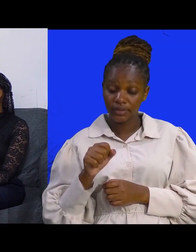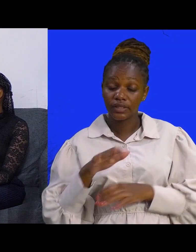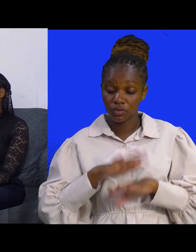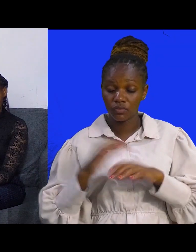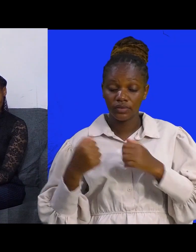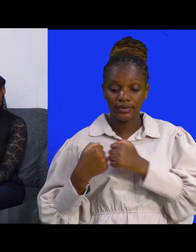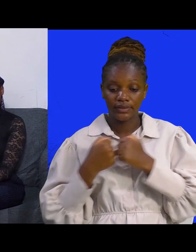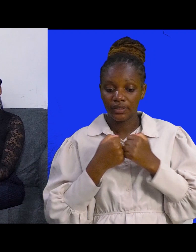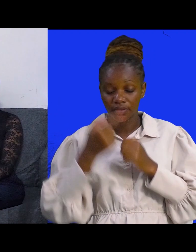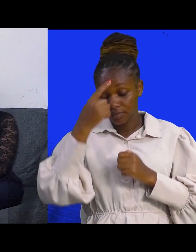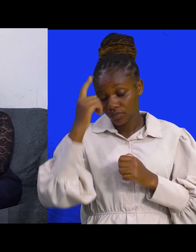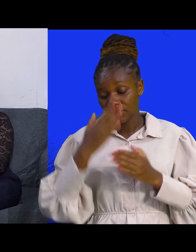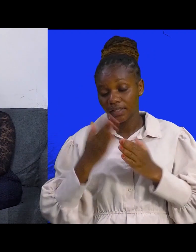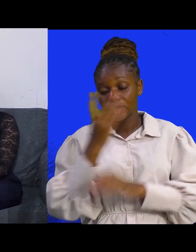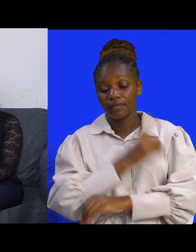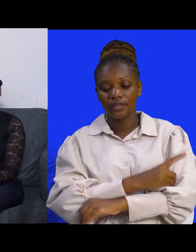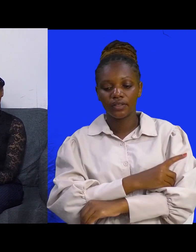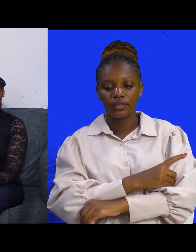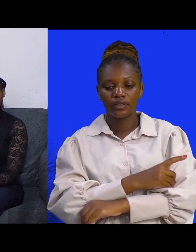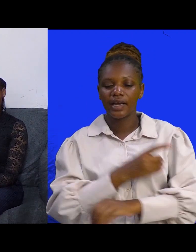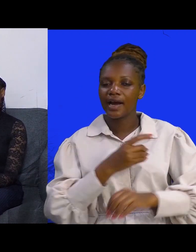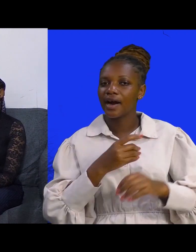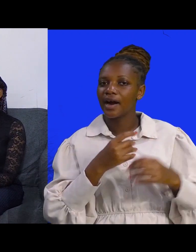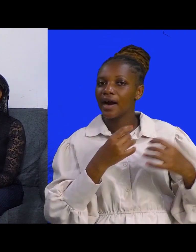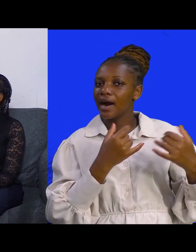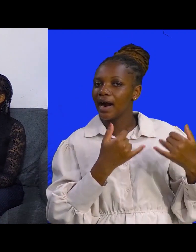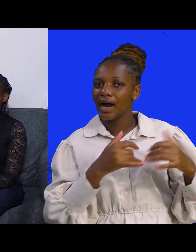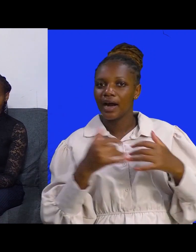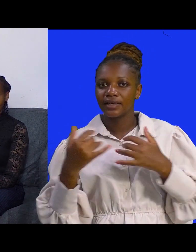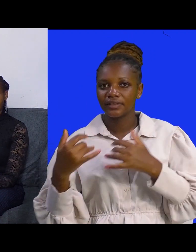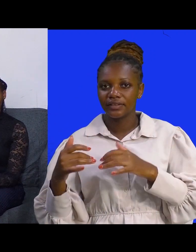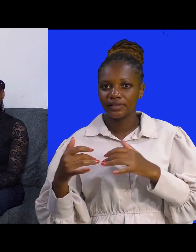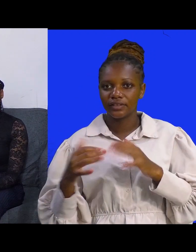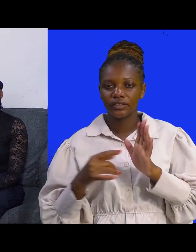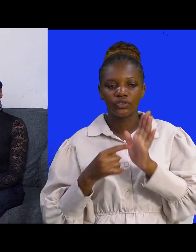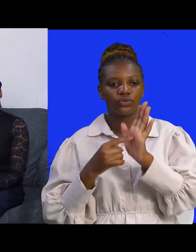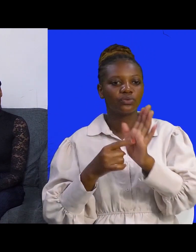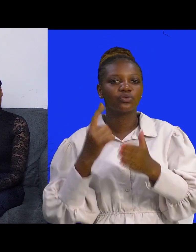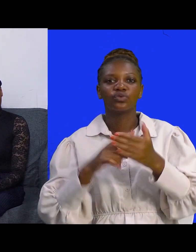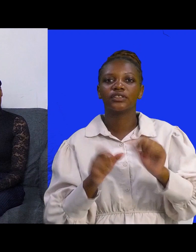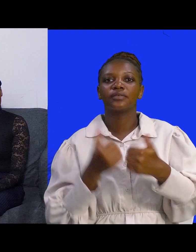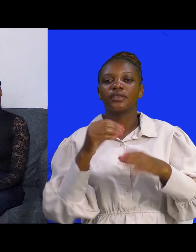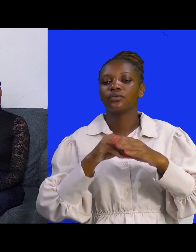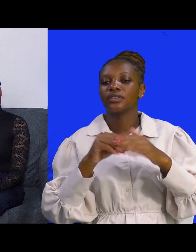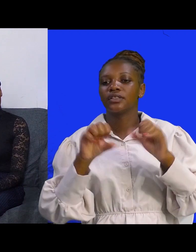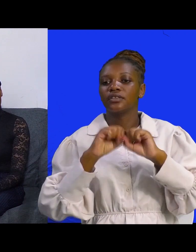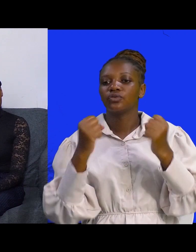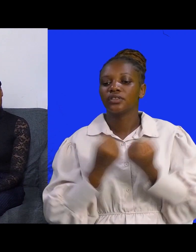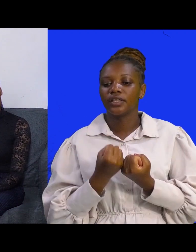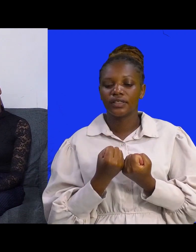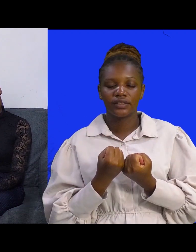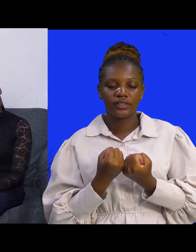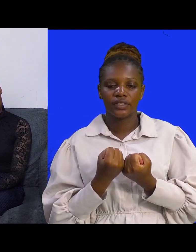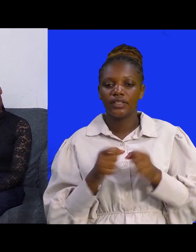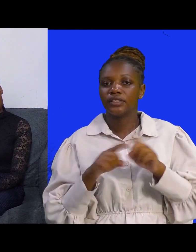Yeah, it is. It is. It's quite a good challenge because at the end of the day, acting is a reflection of the